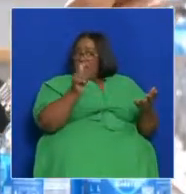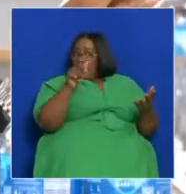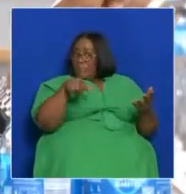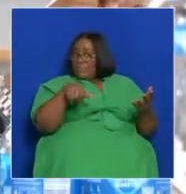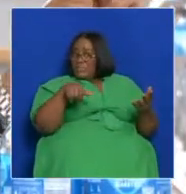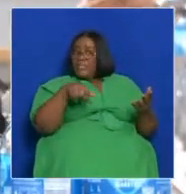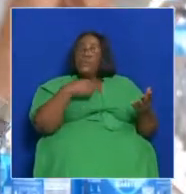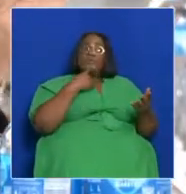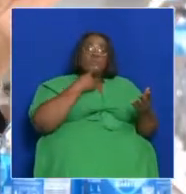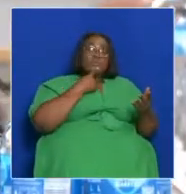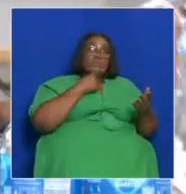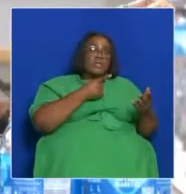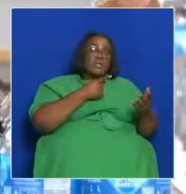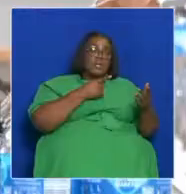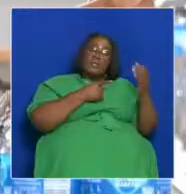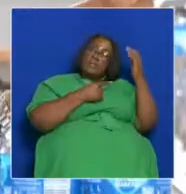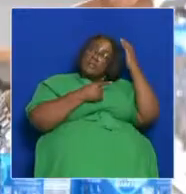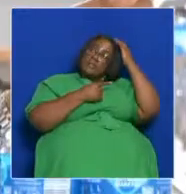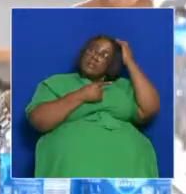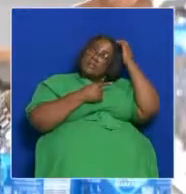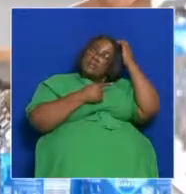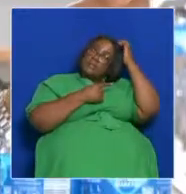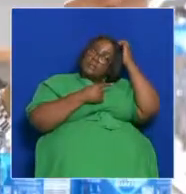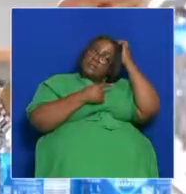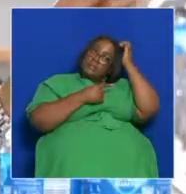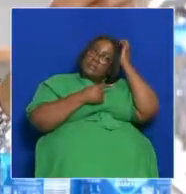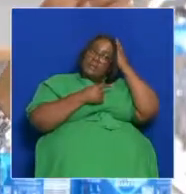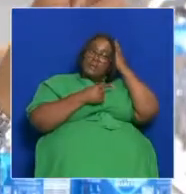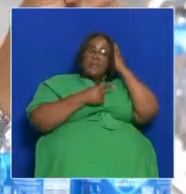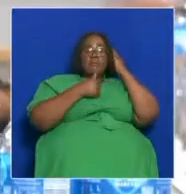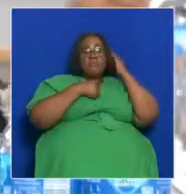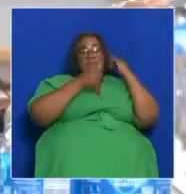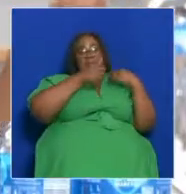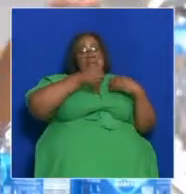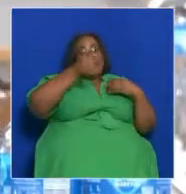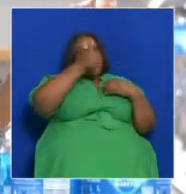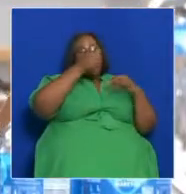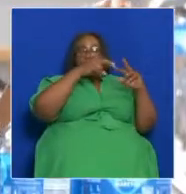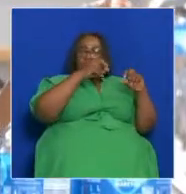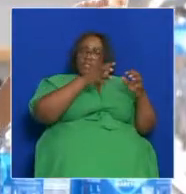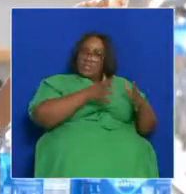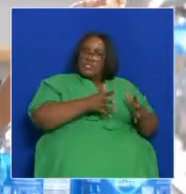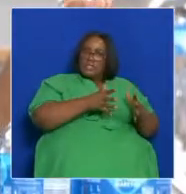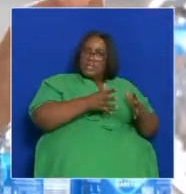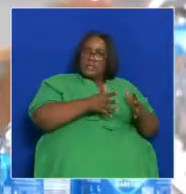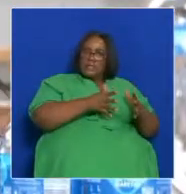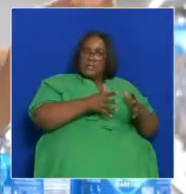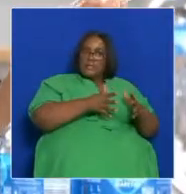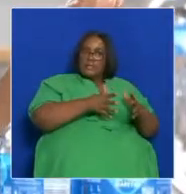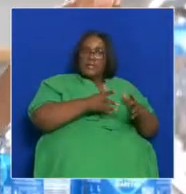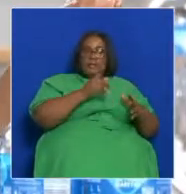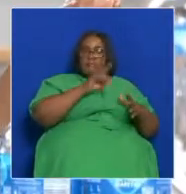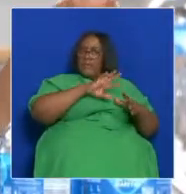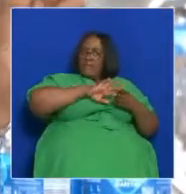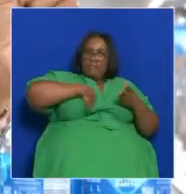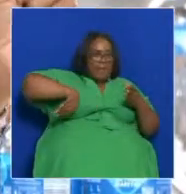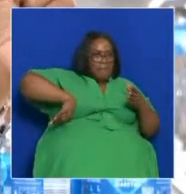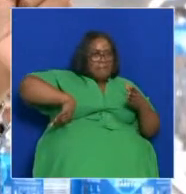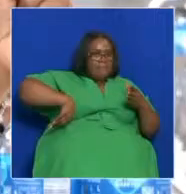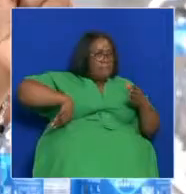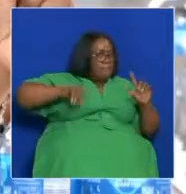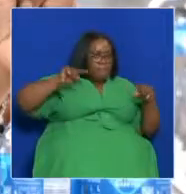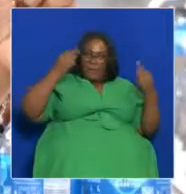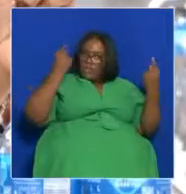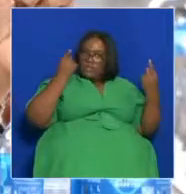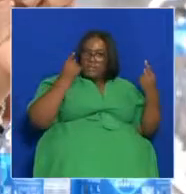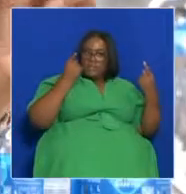correct to say, I'm head of investigations and I will not be excluded from